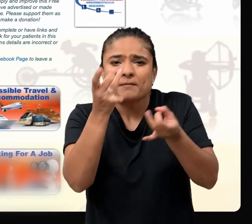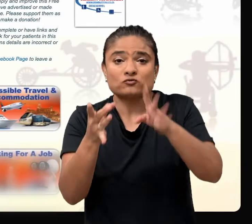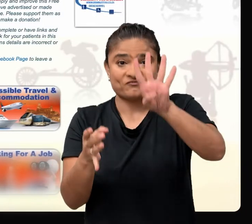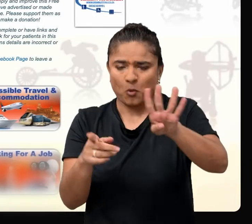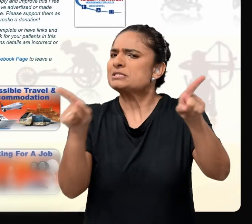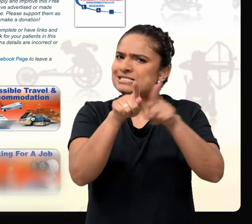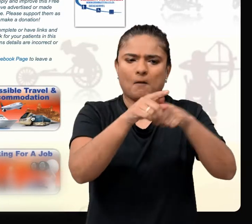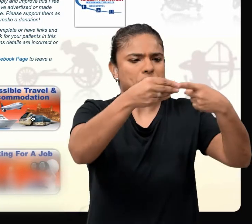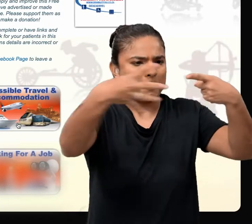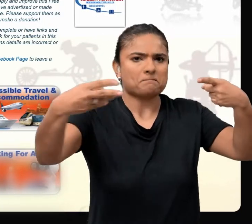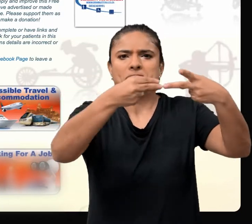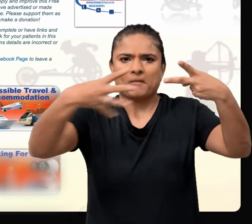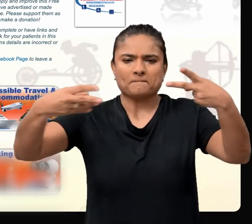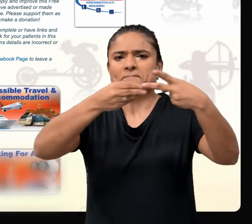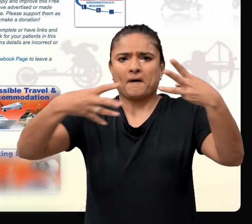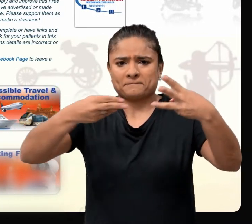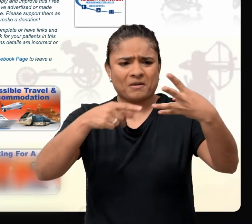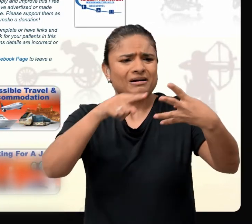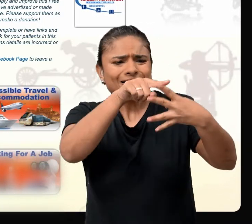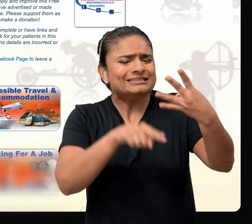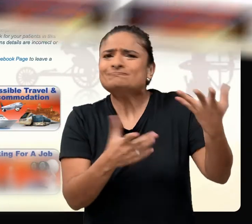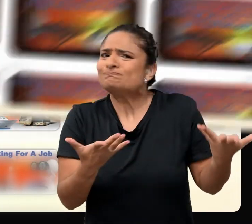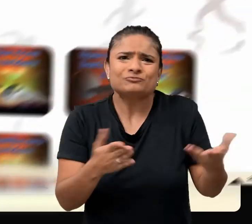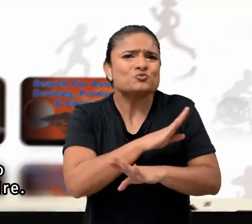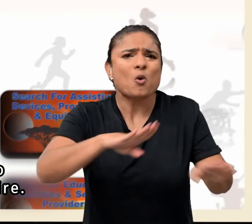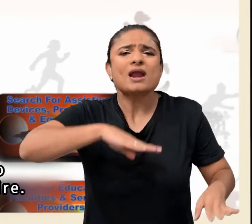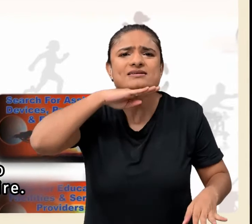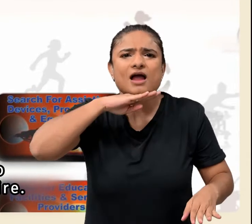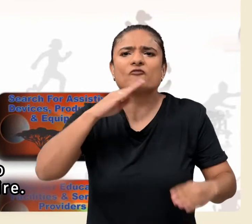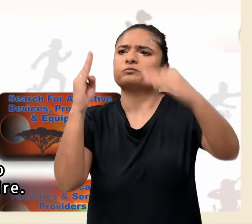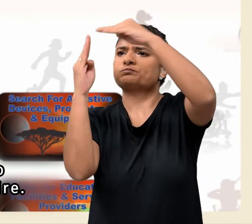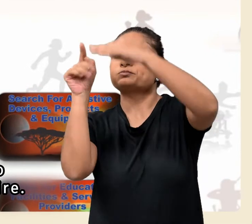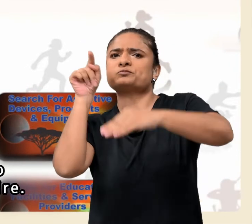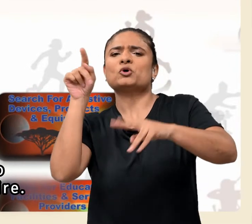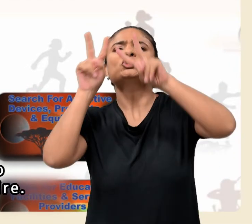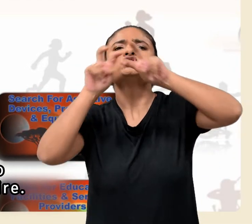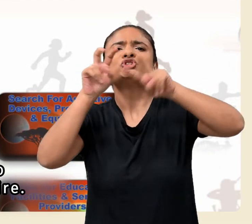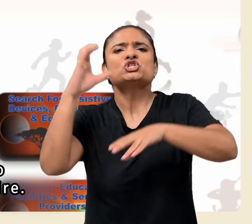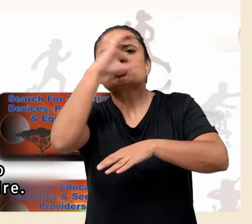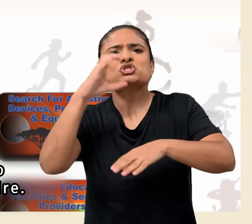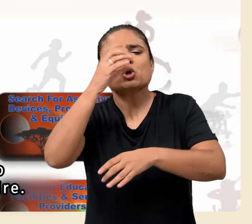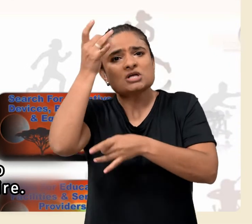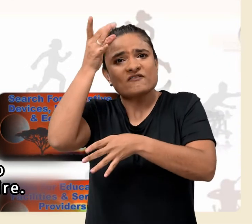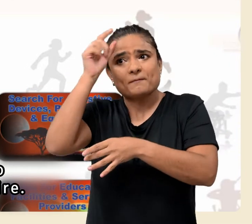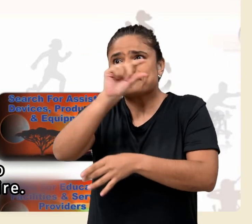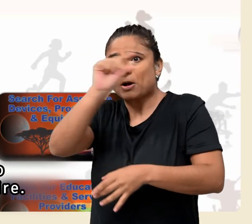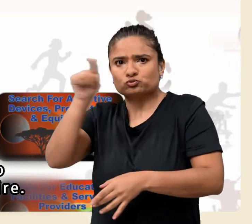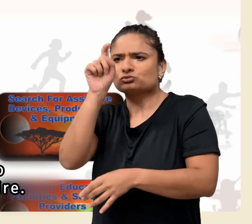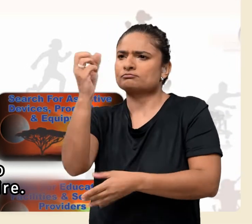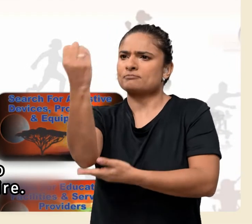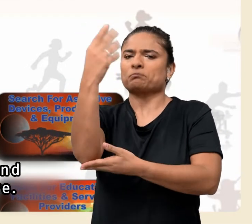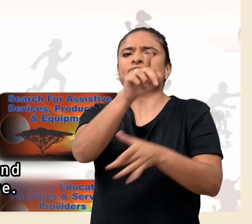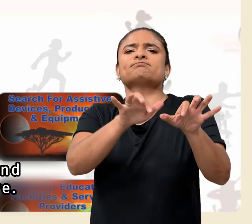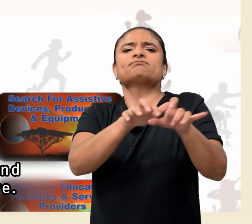main categories. If the companies listed cannot assist you, you can use the search facility to search for a product that you